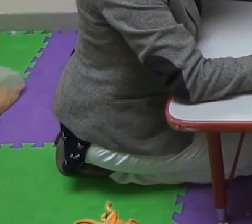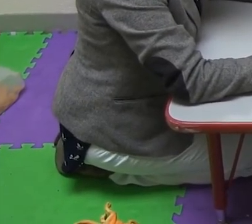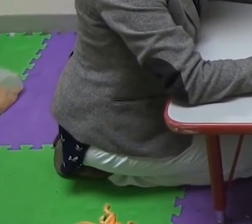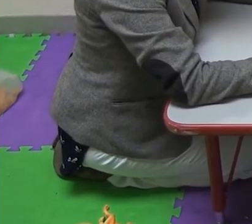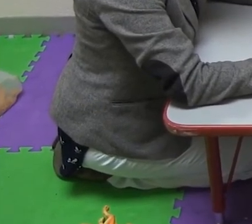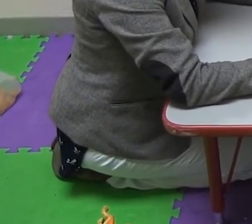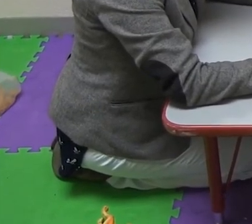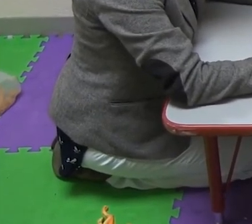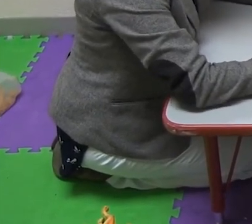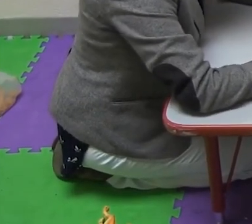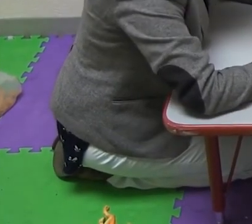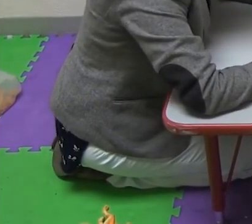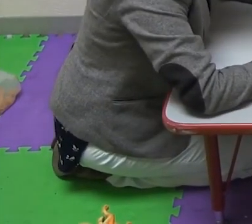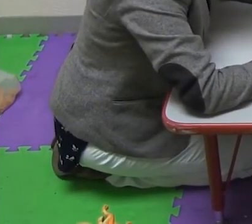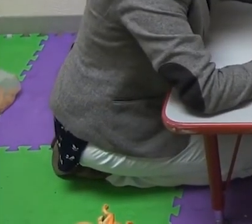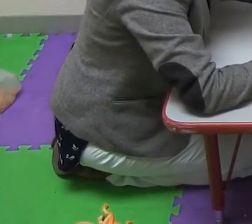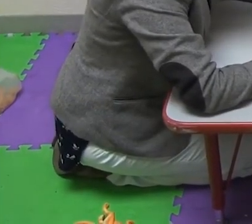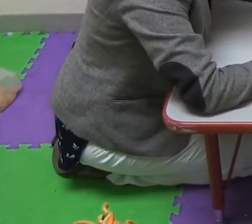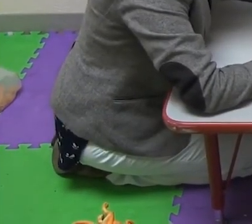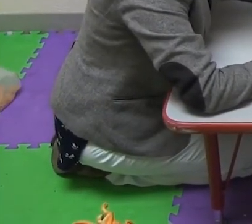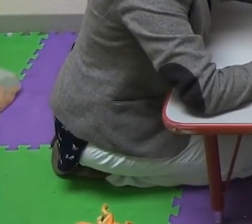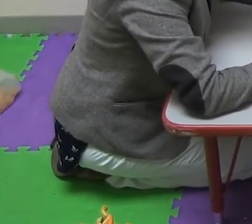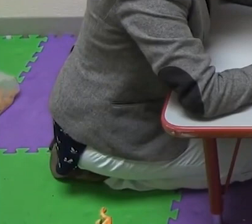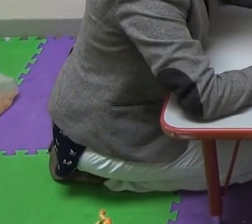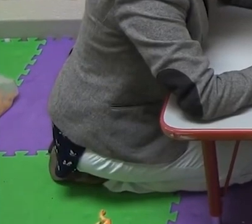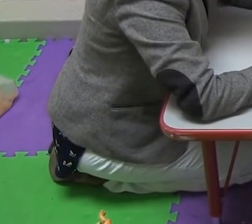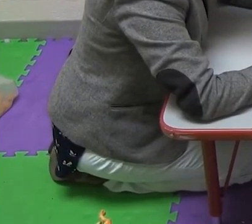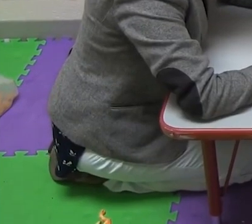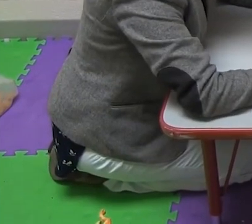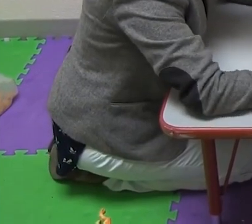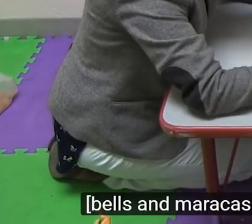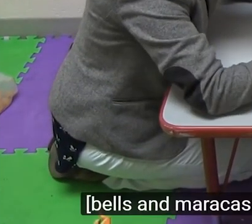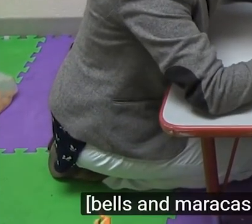It's all lit up. You ready, bud?